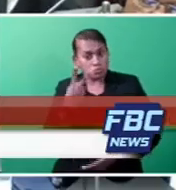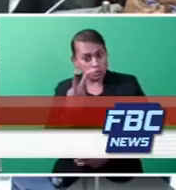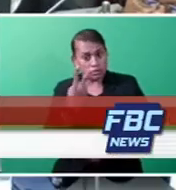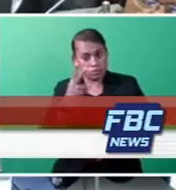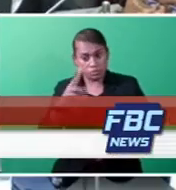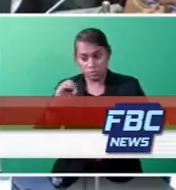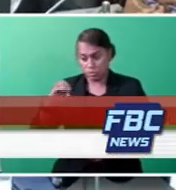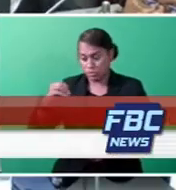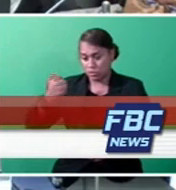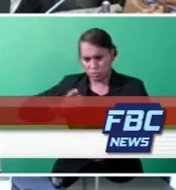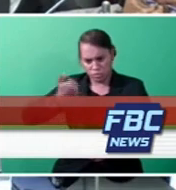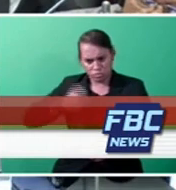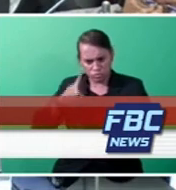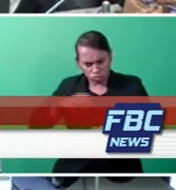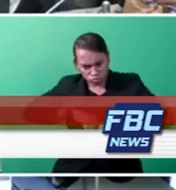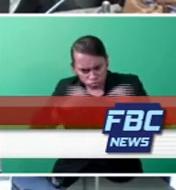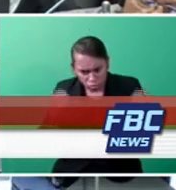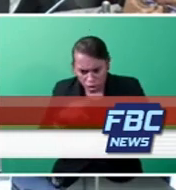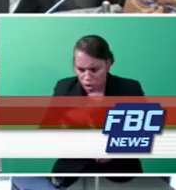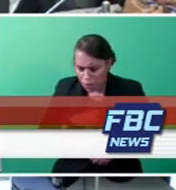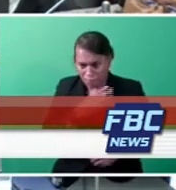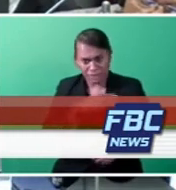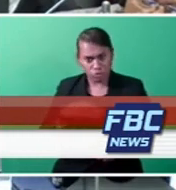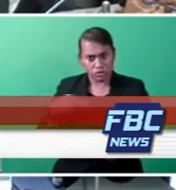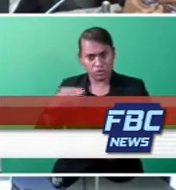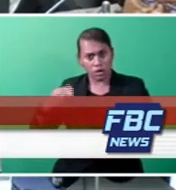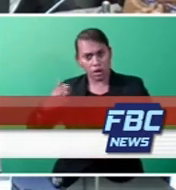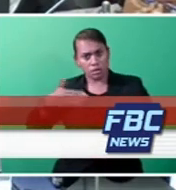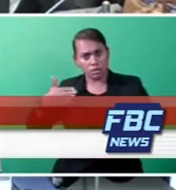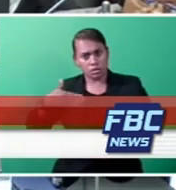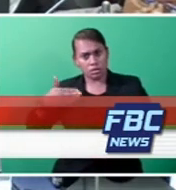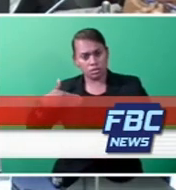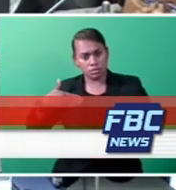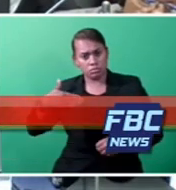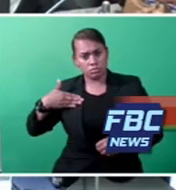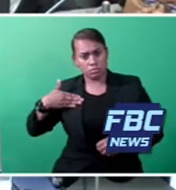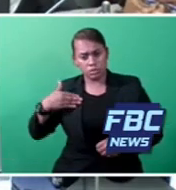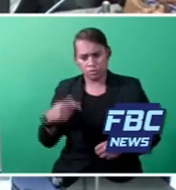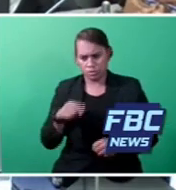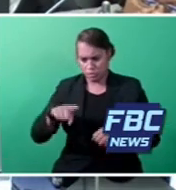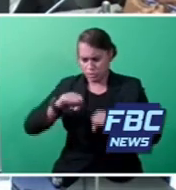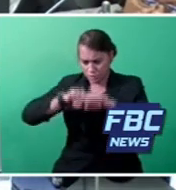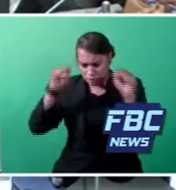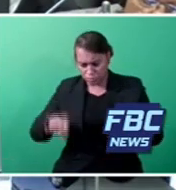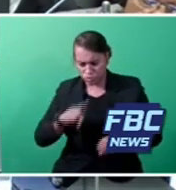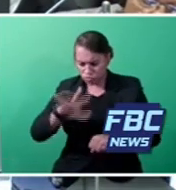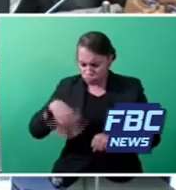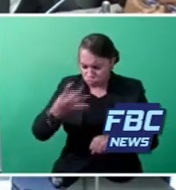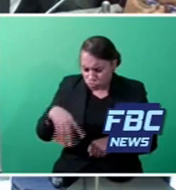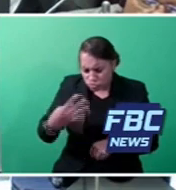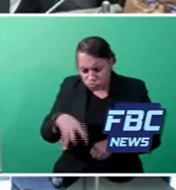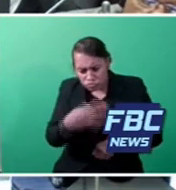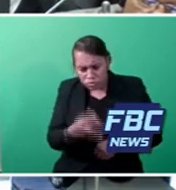2016, when the Ministry of Health, through its system, had